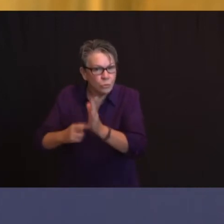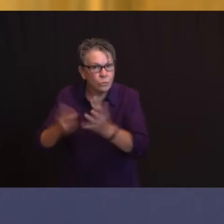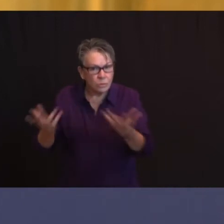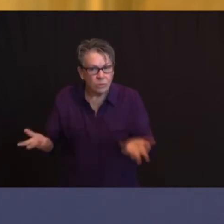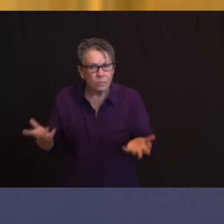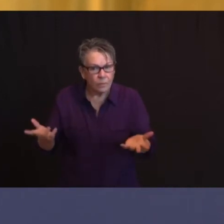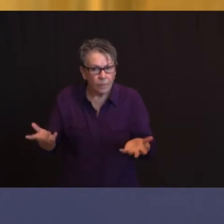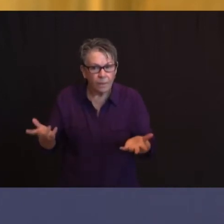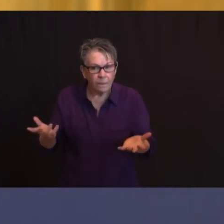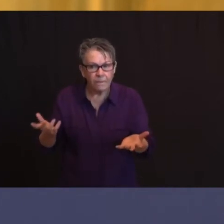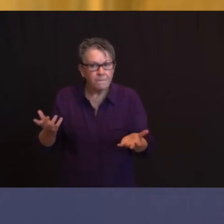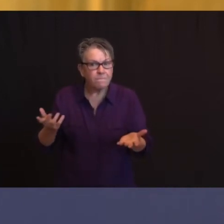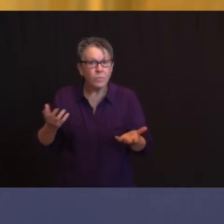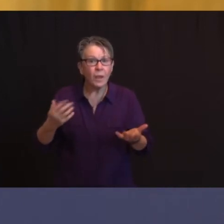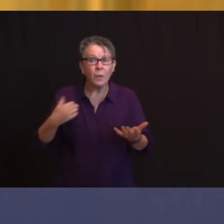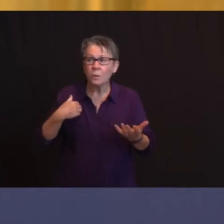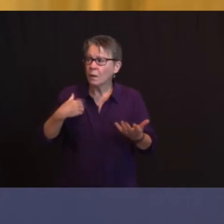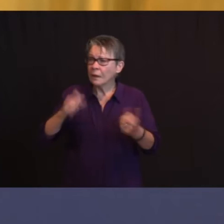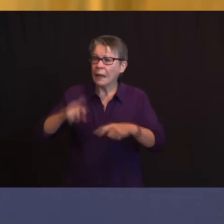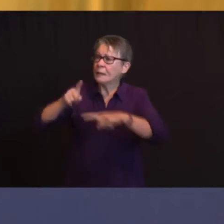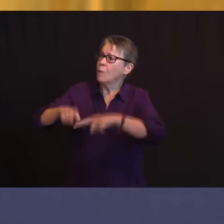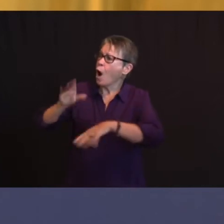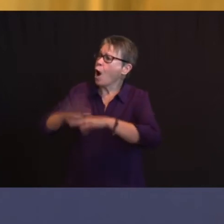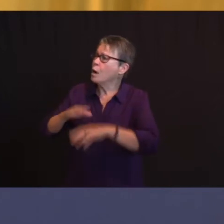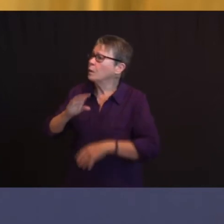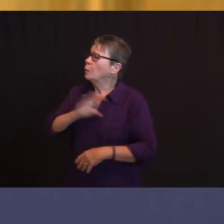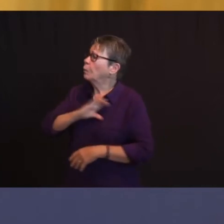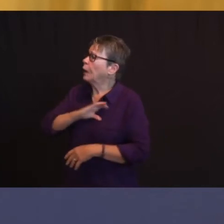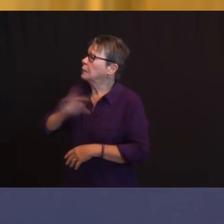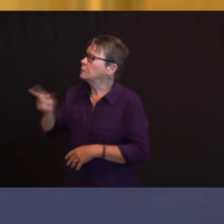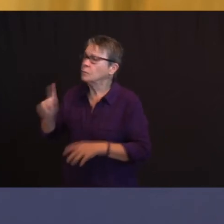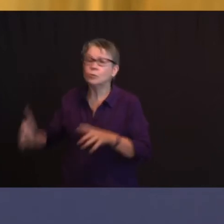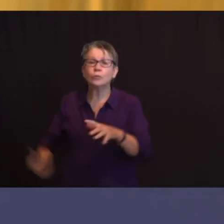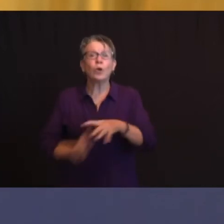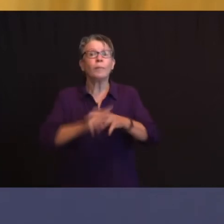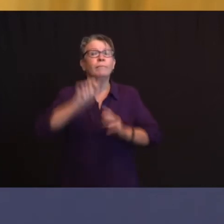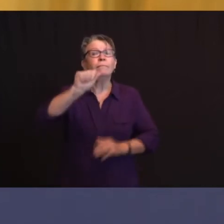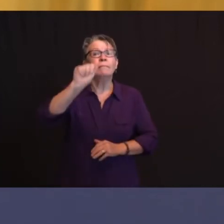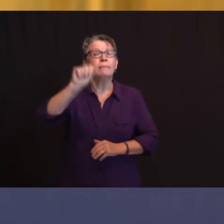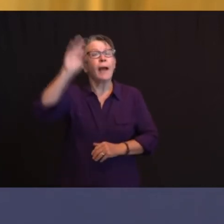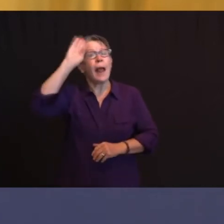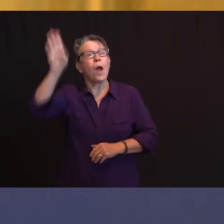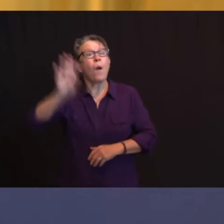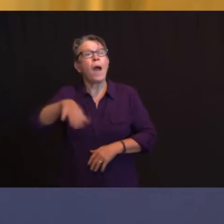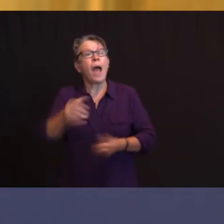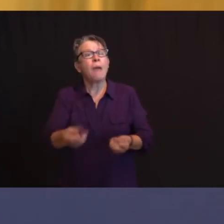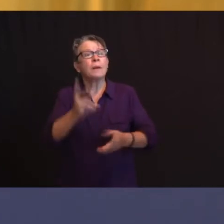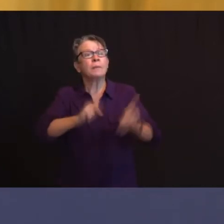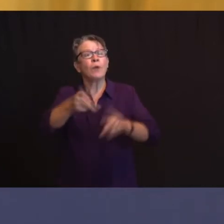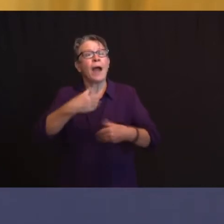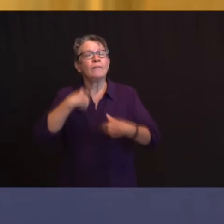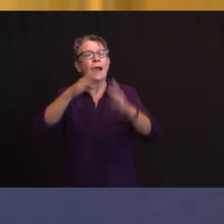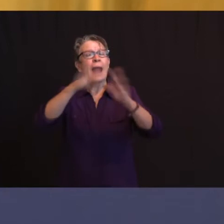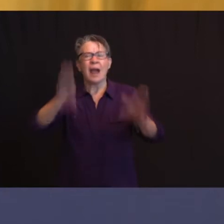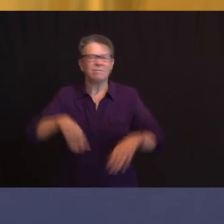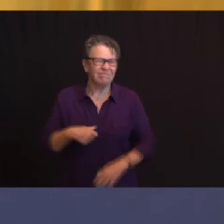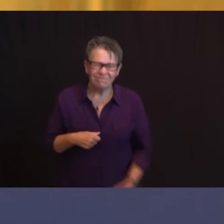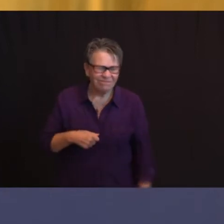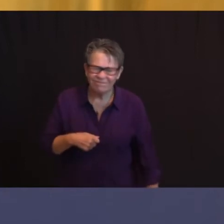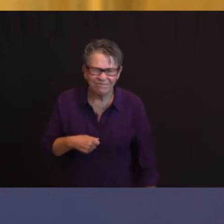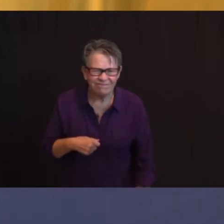have the best in the nation. But it's at the end of the day, it's on our shoulders. There's just no two ways about it, right?